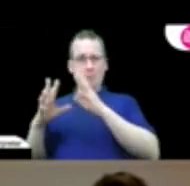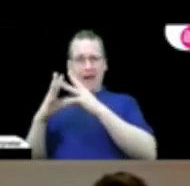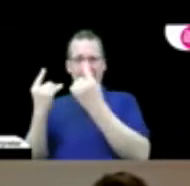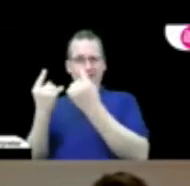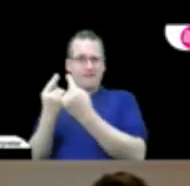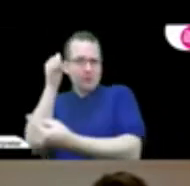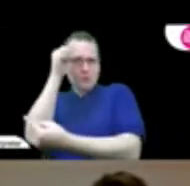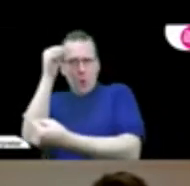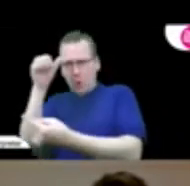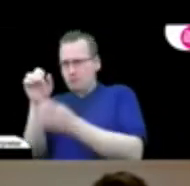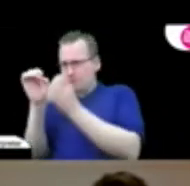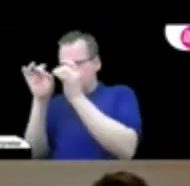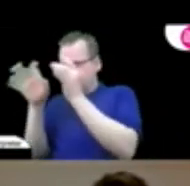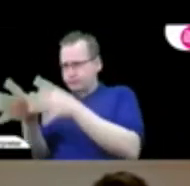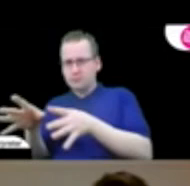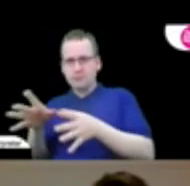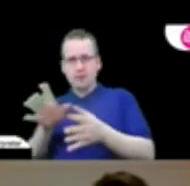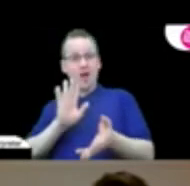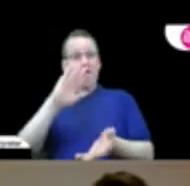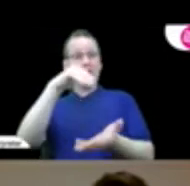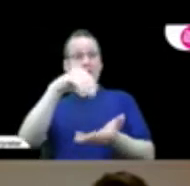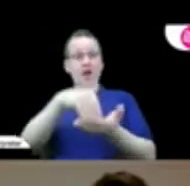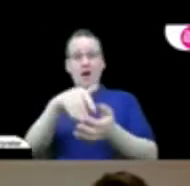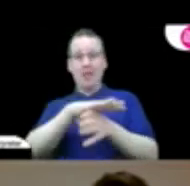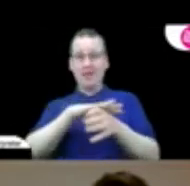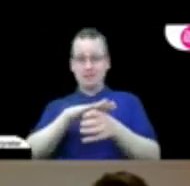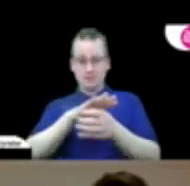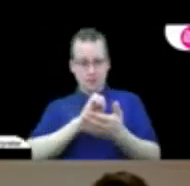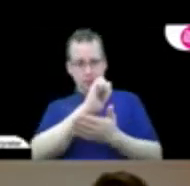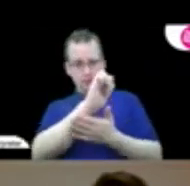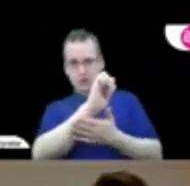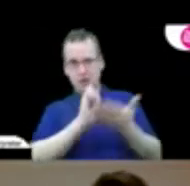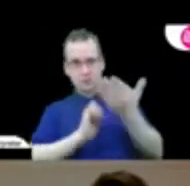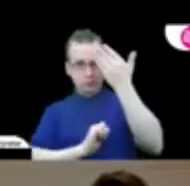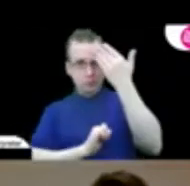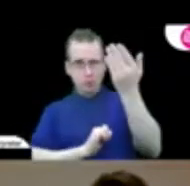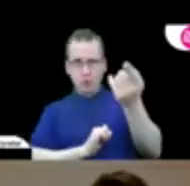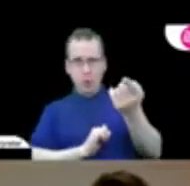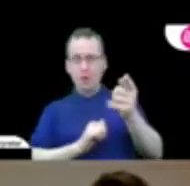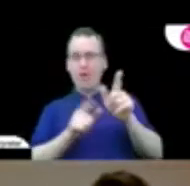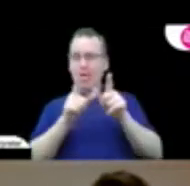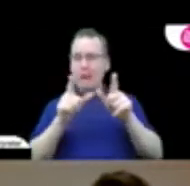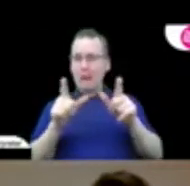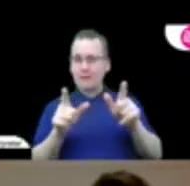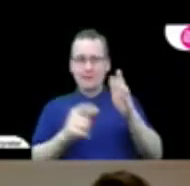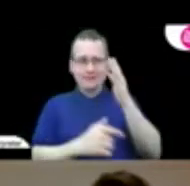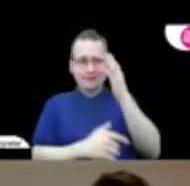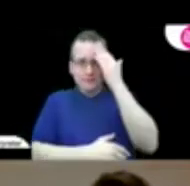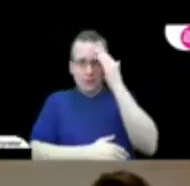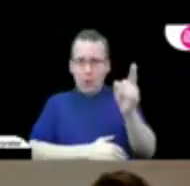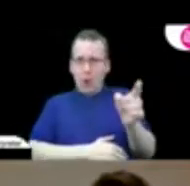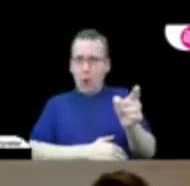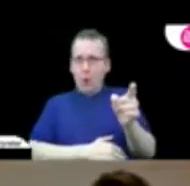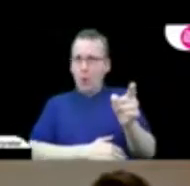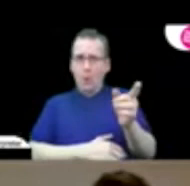the culture and the language, you know, because most of the times we are